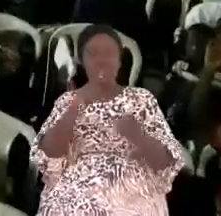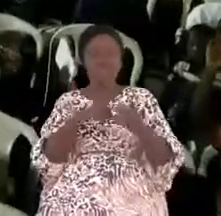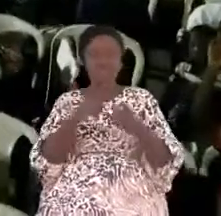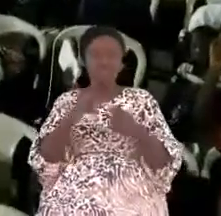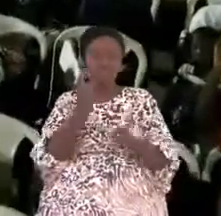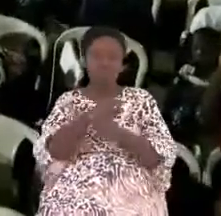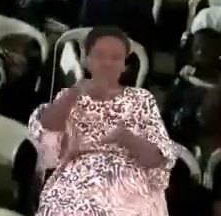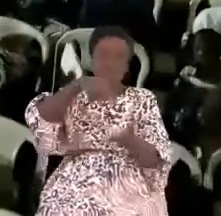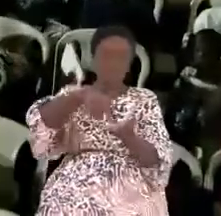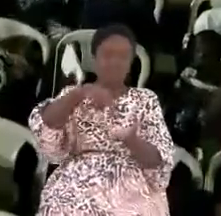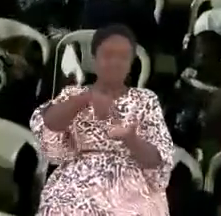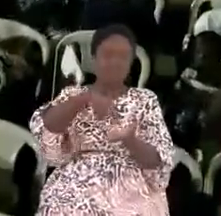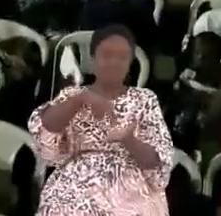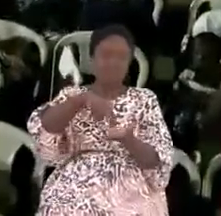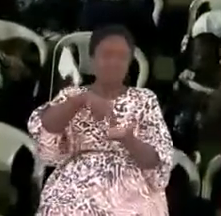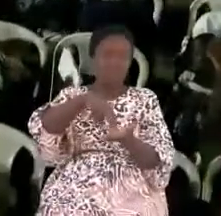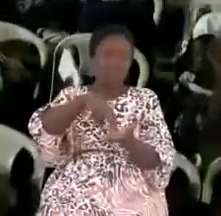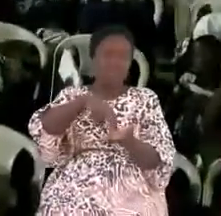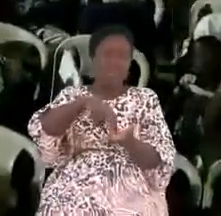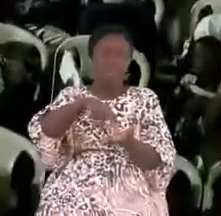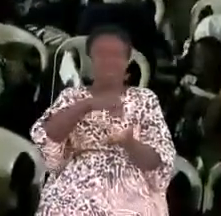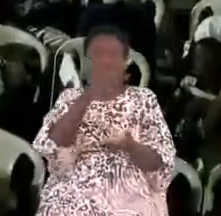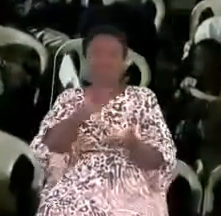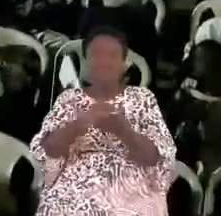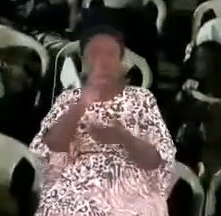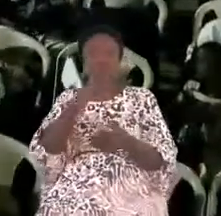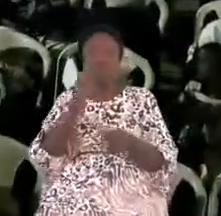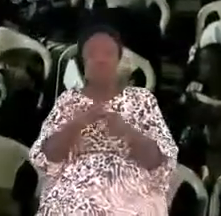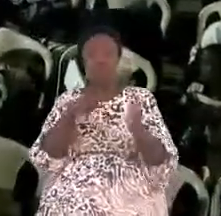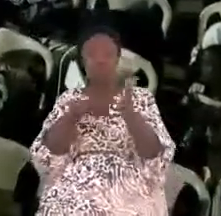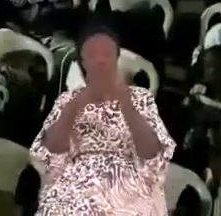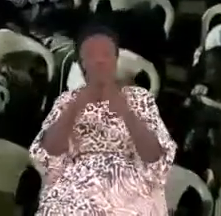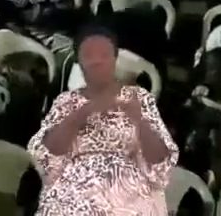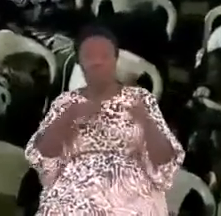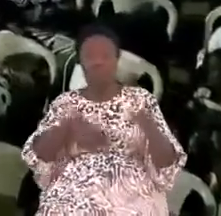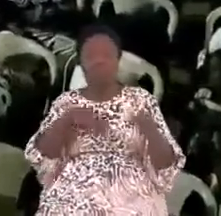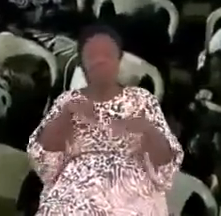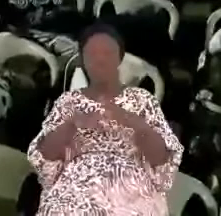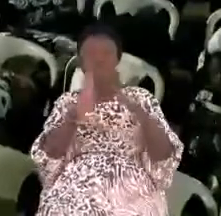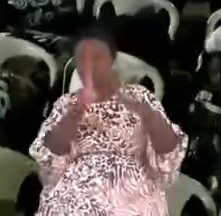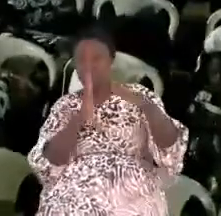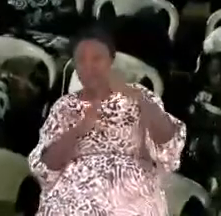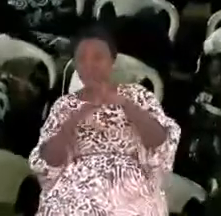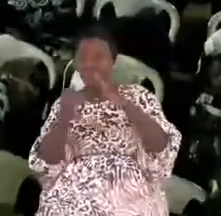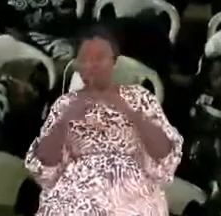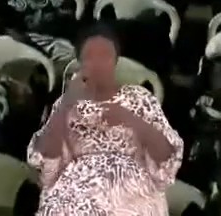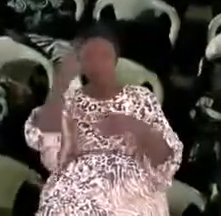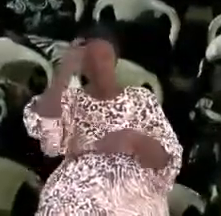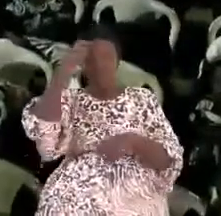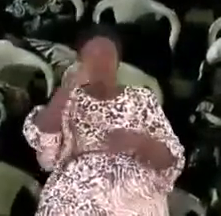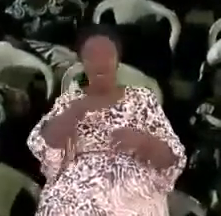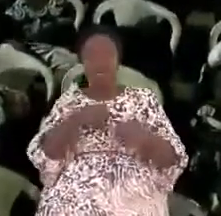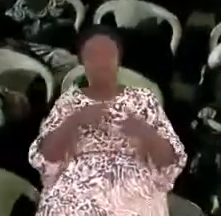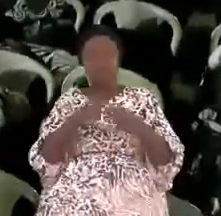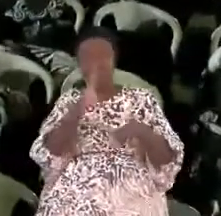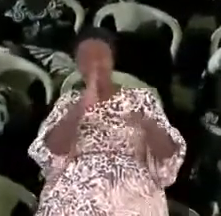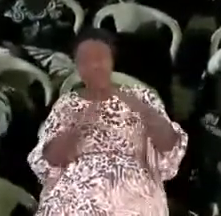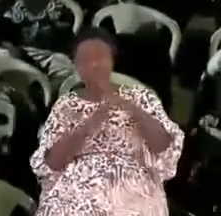wherever you are you are indicating to the lord in loneliness of mind and humility